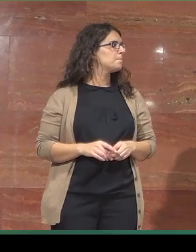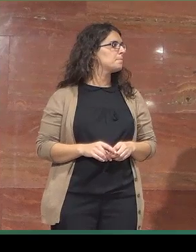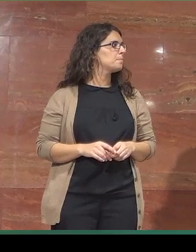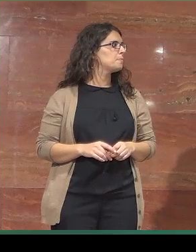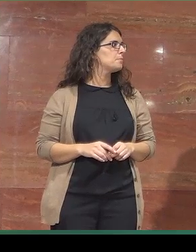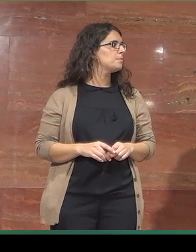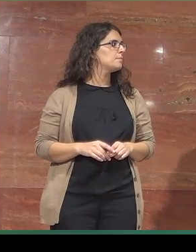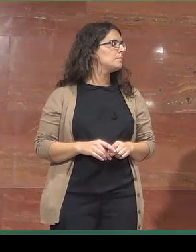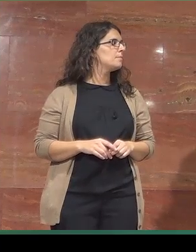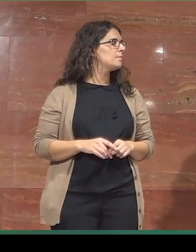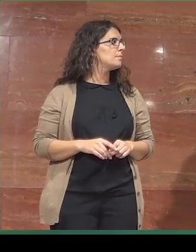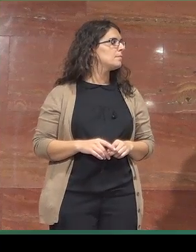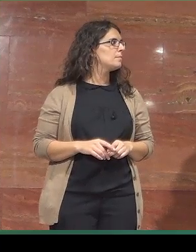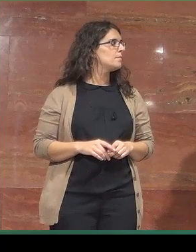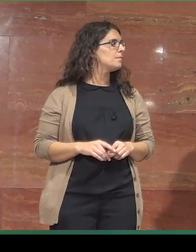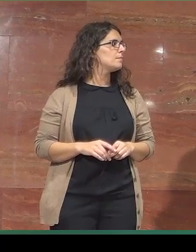It's very hot here.